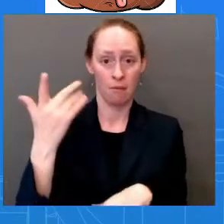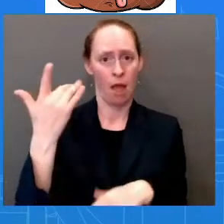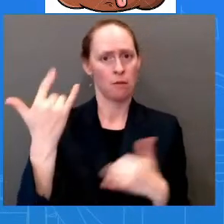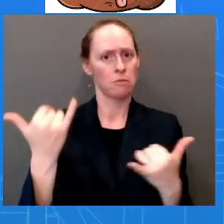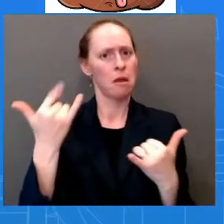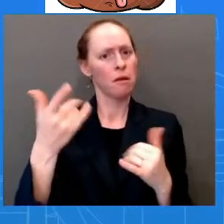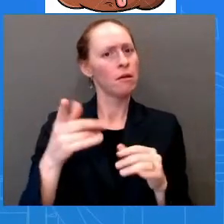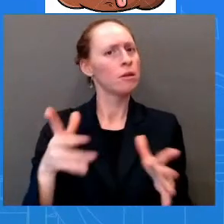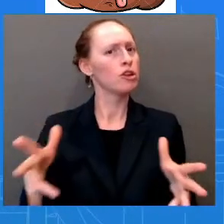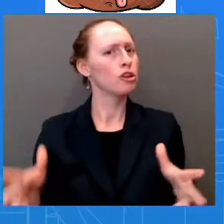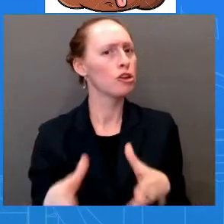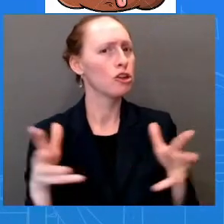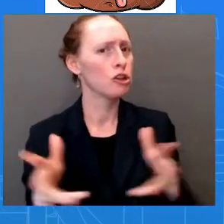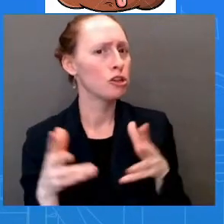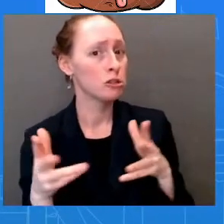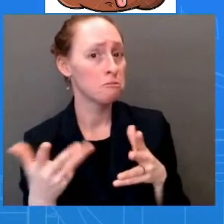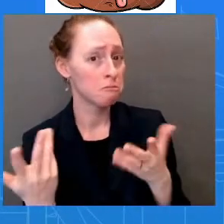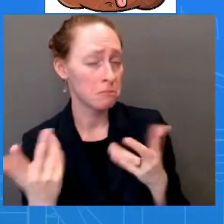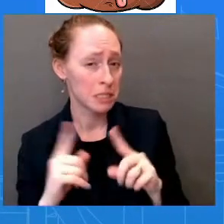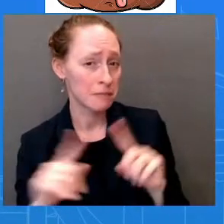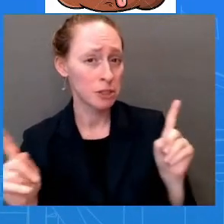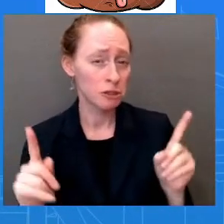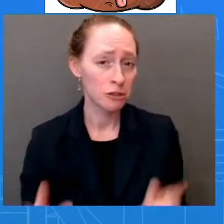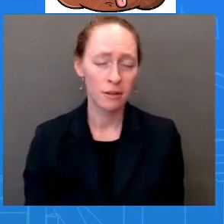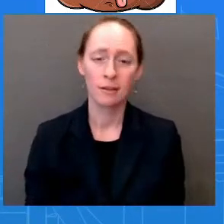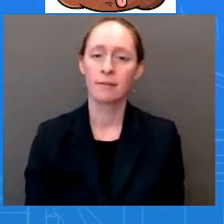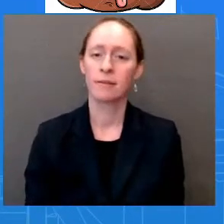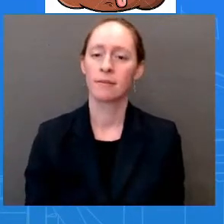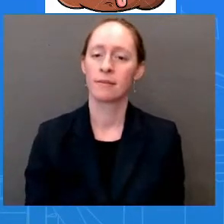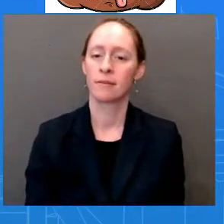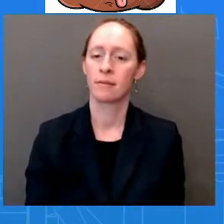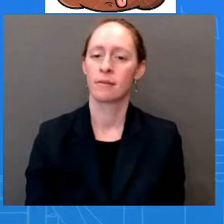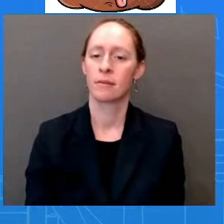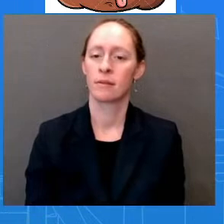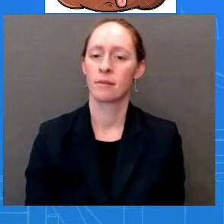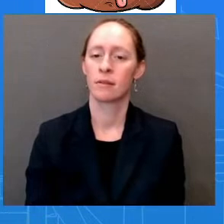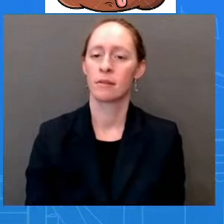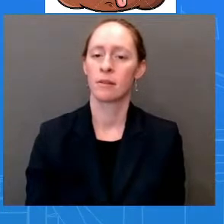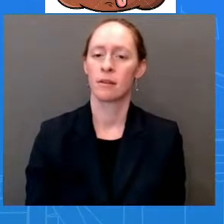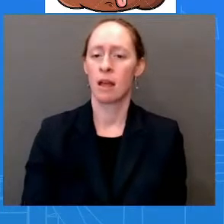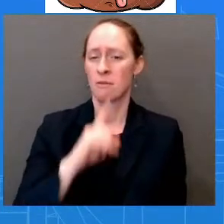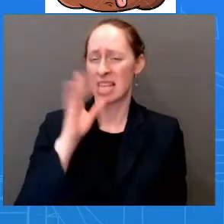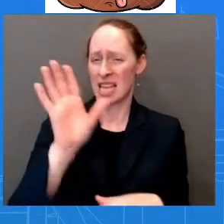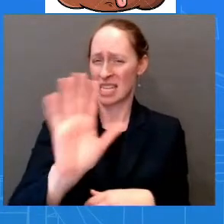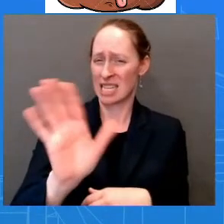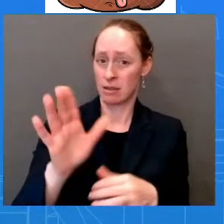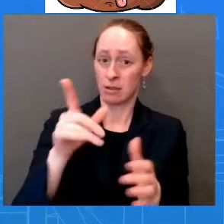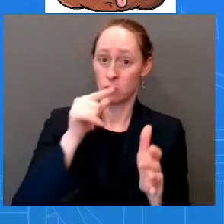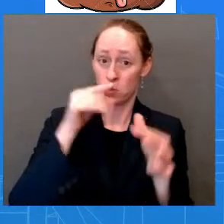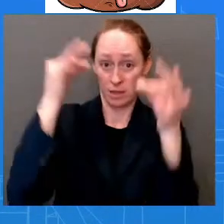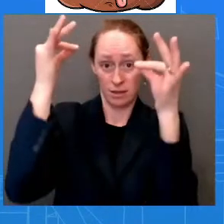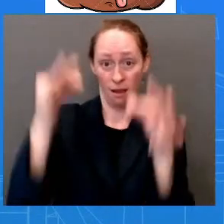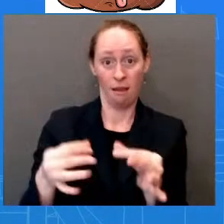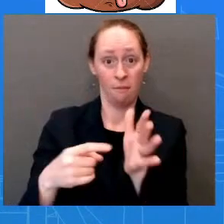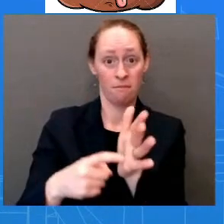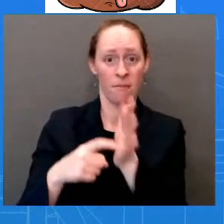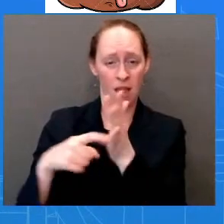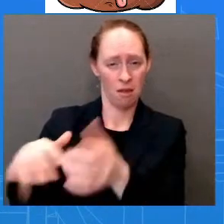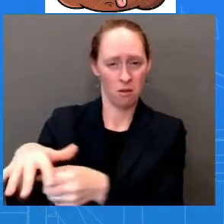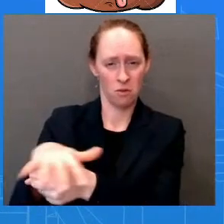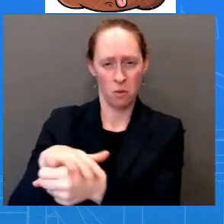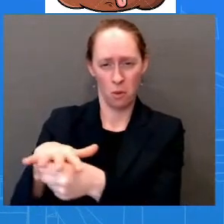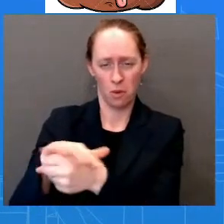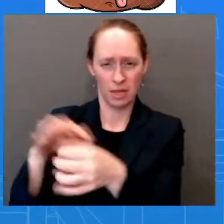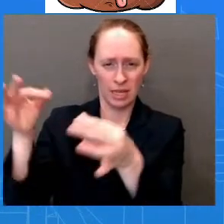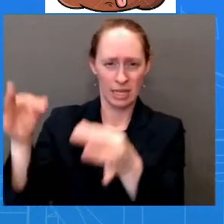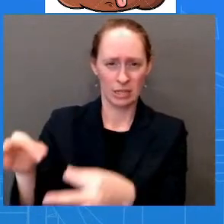decisions are always made at the local level so you can have, I have had a vaccine mandate that I have been subject to for 20 years for a